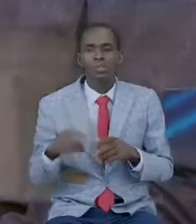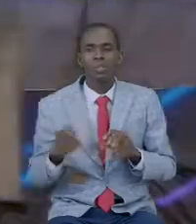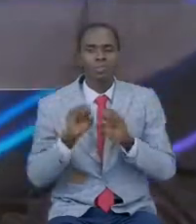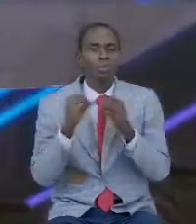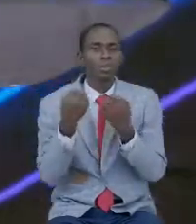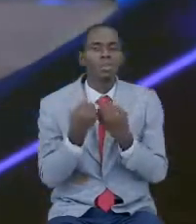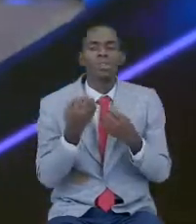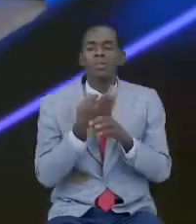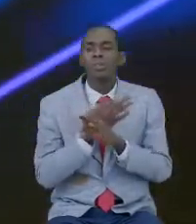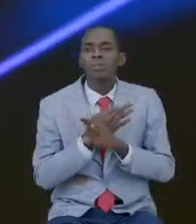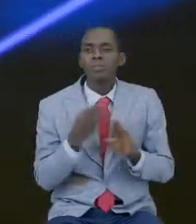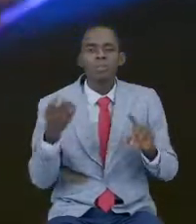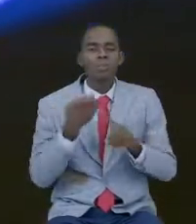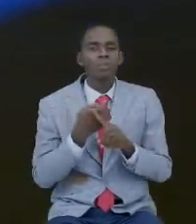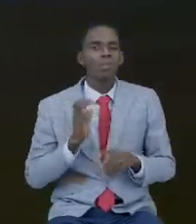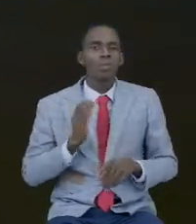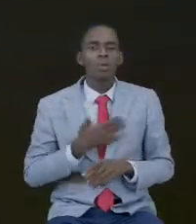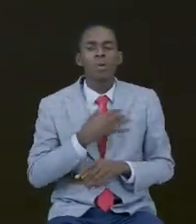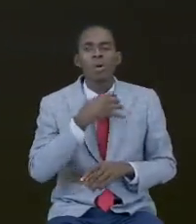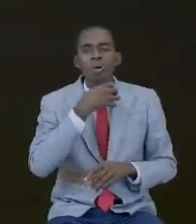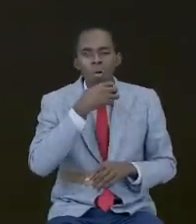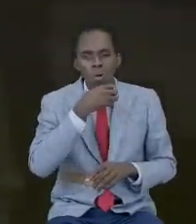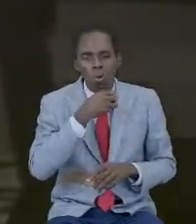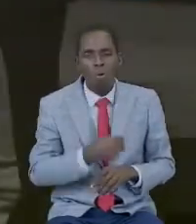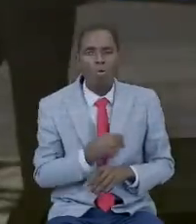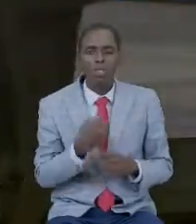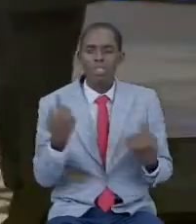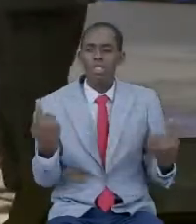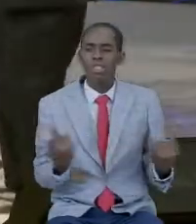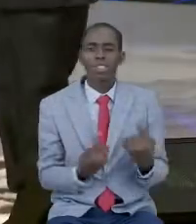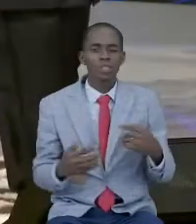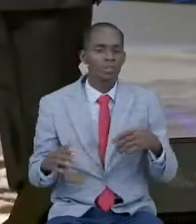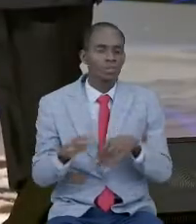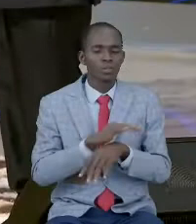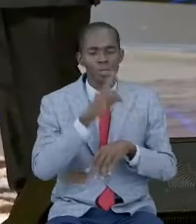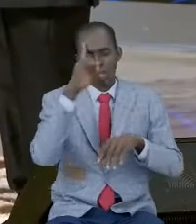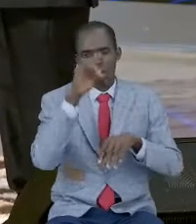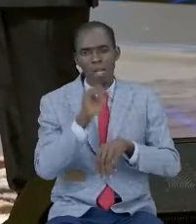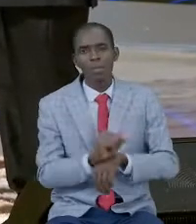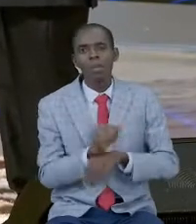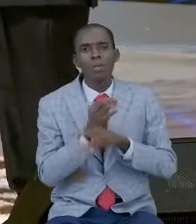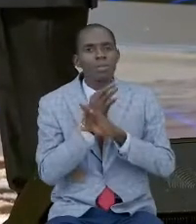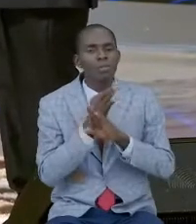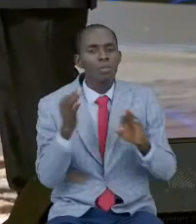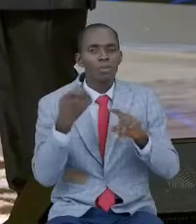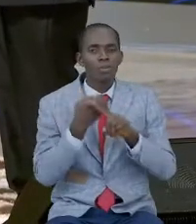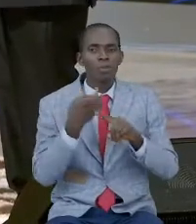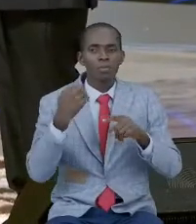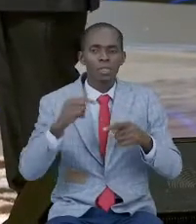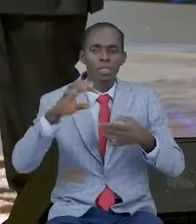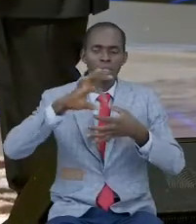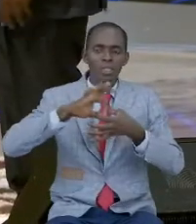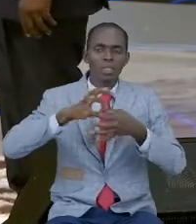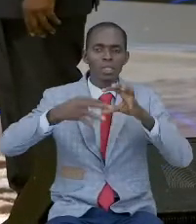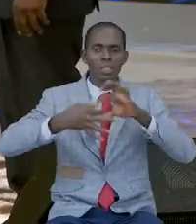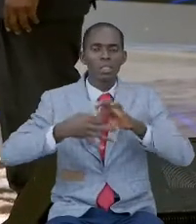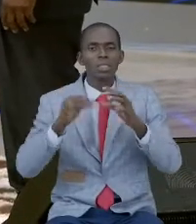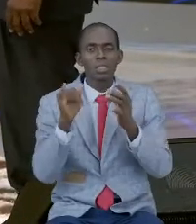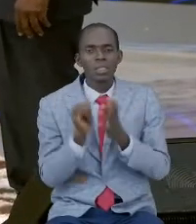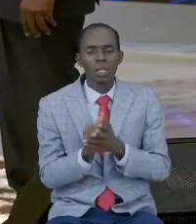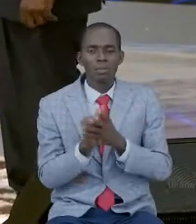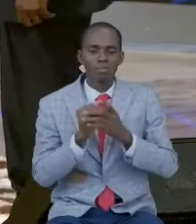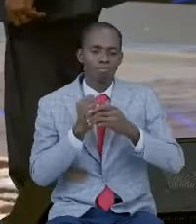our old sinful habits, and free from the chains that bound us.